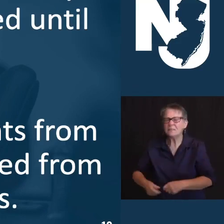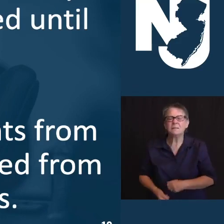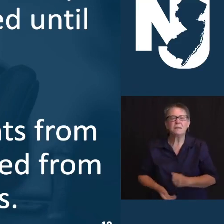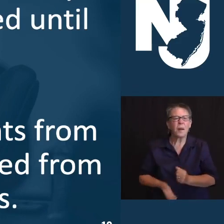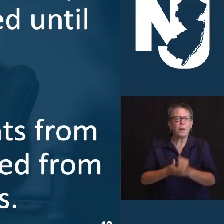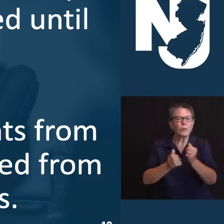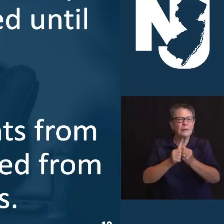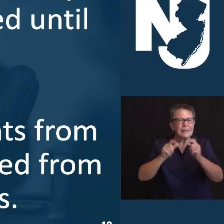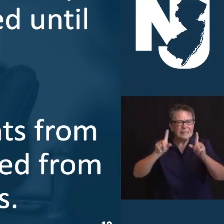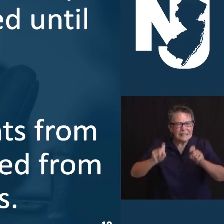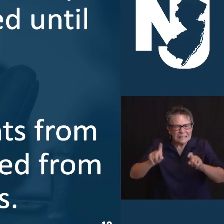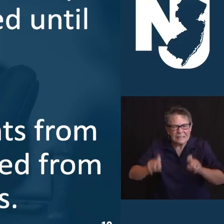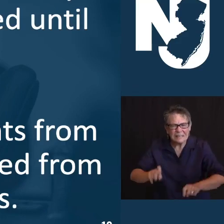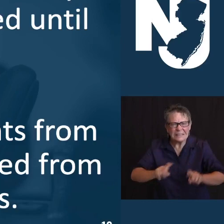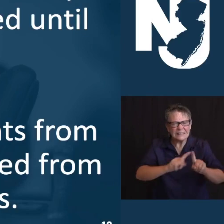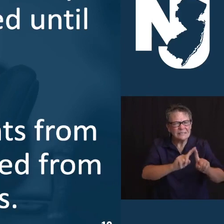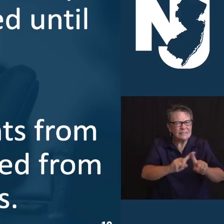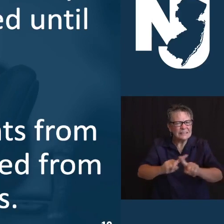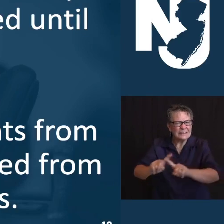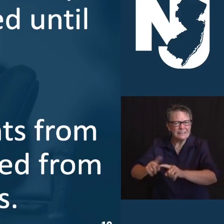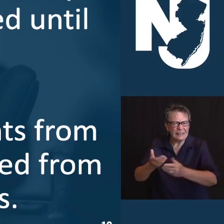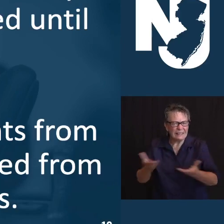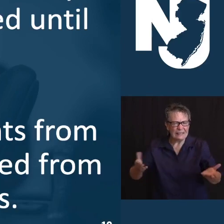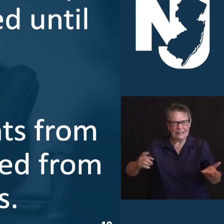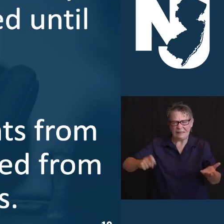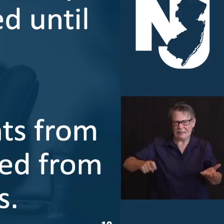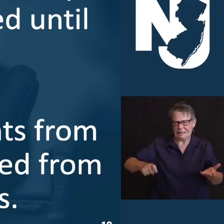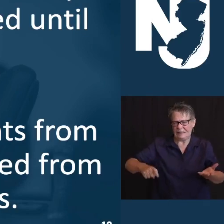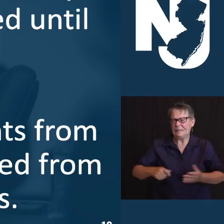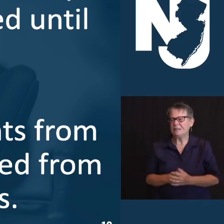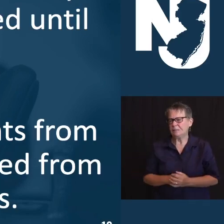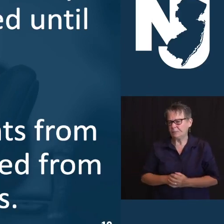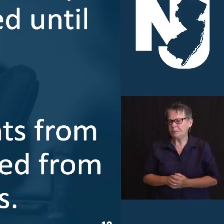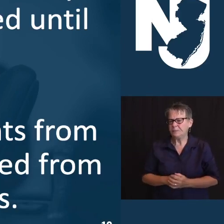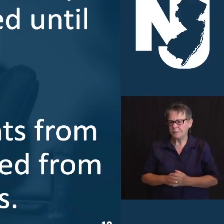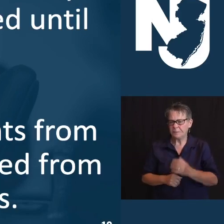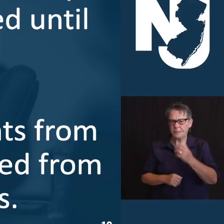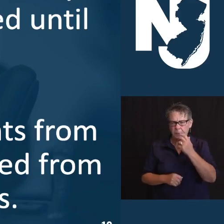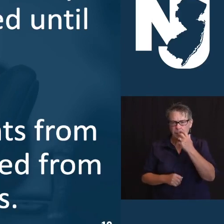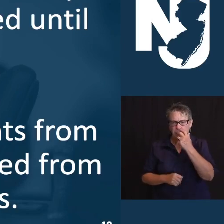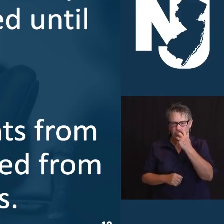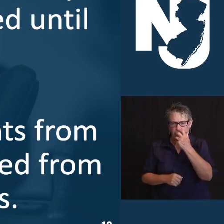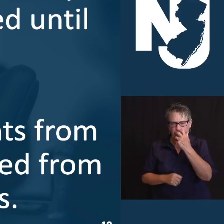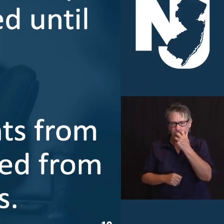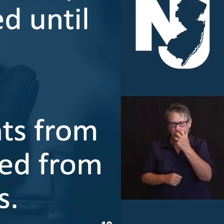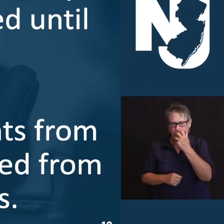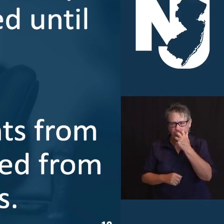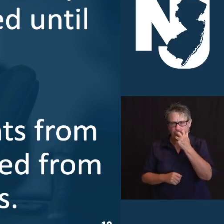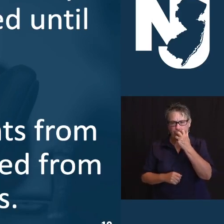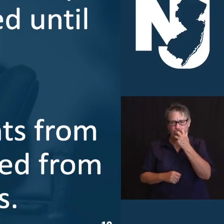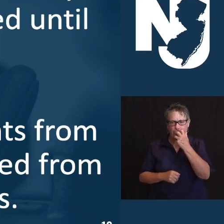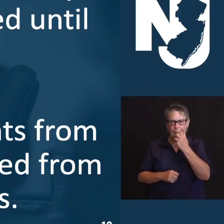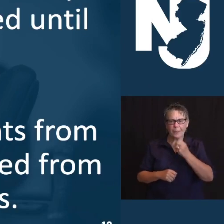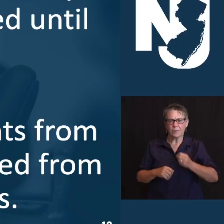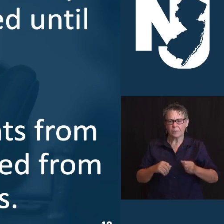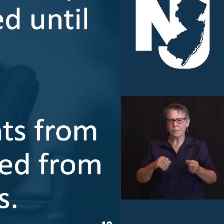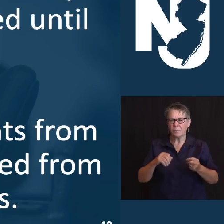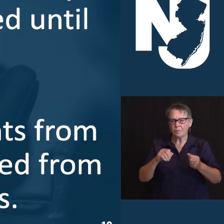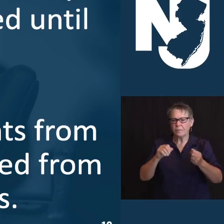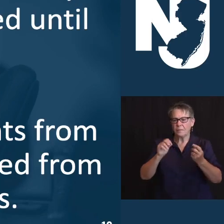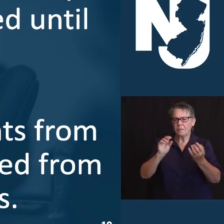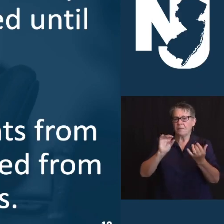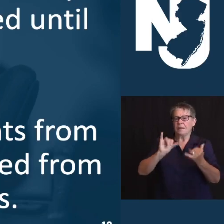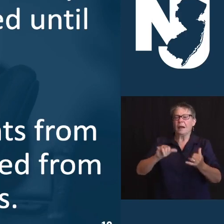event. Next, I spoke yesterday with Kevin Kells, who is the CEO of Google for